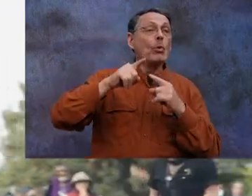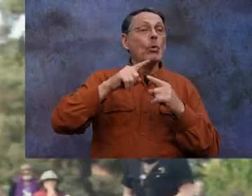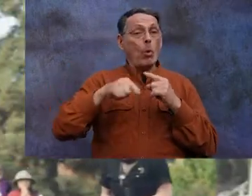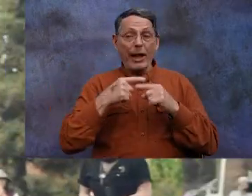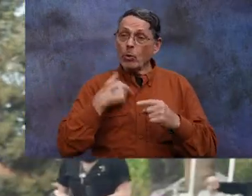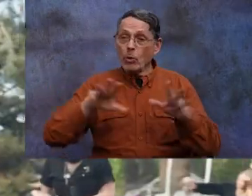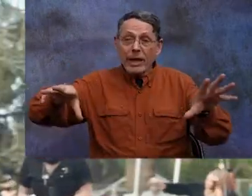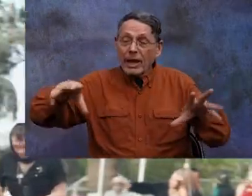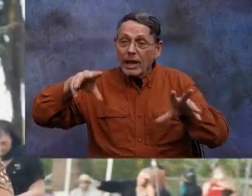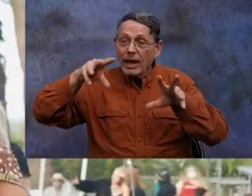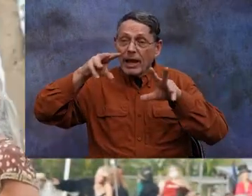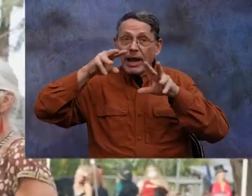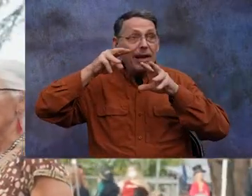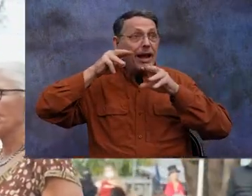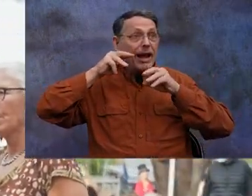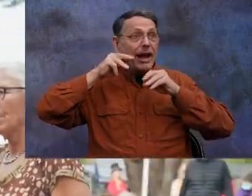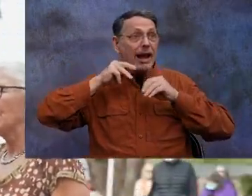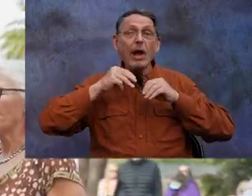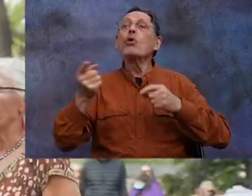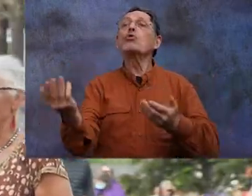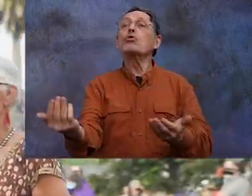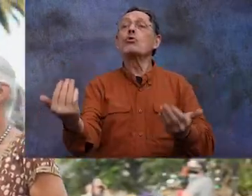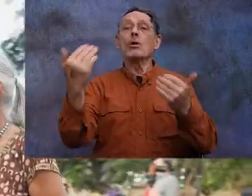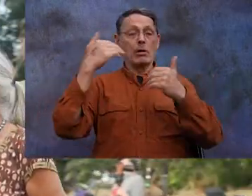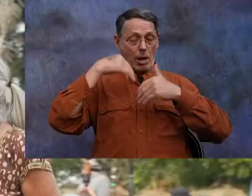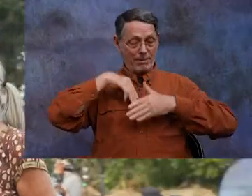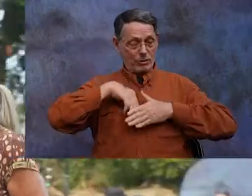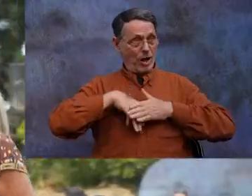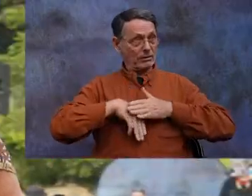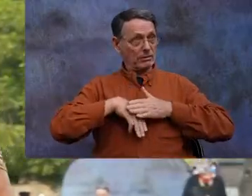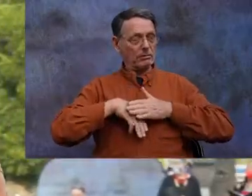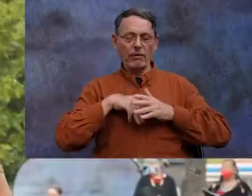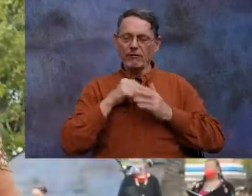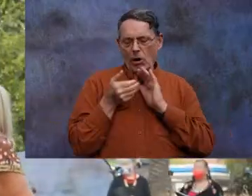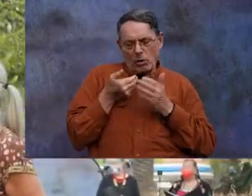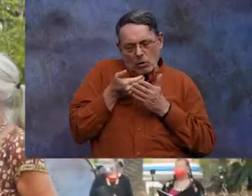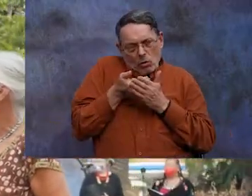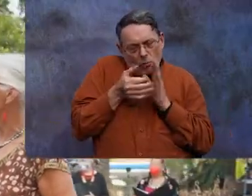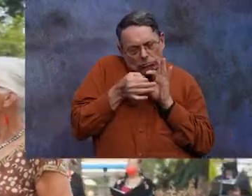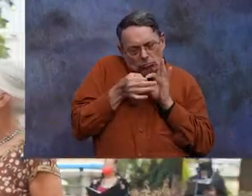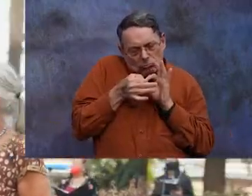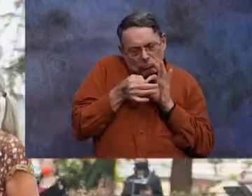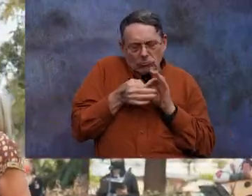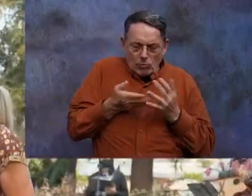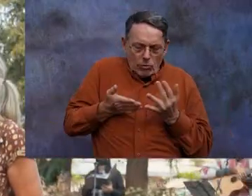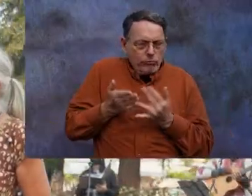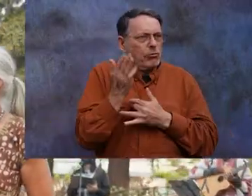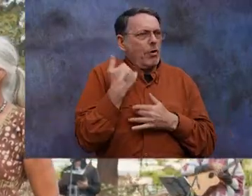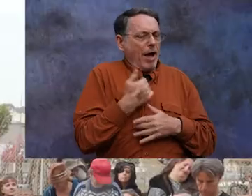you enter us in the most intimate of ways, moving through our inner selves,